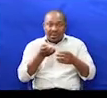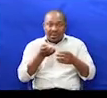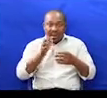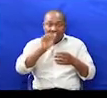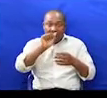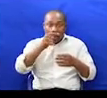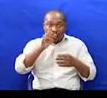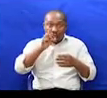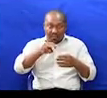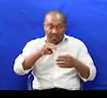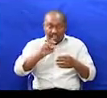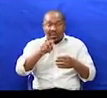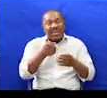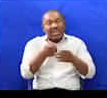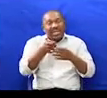particle